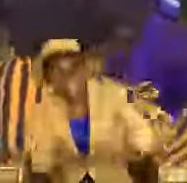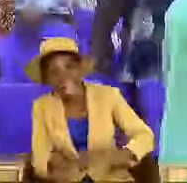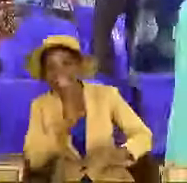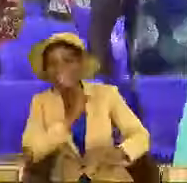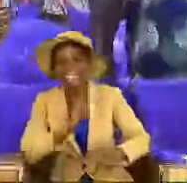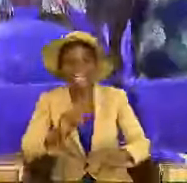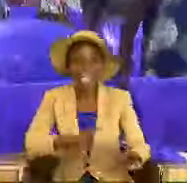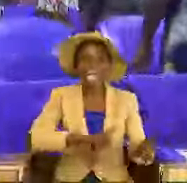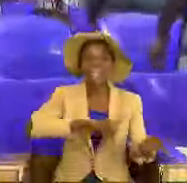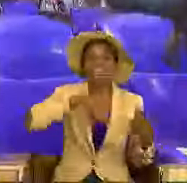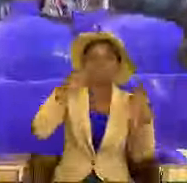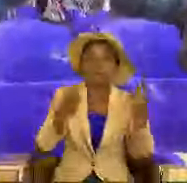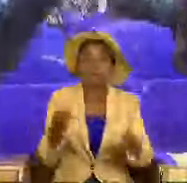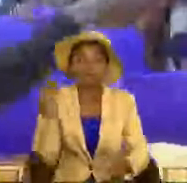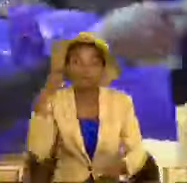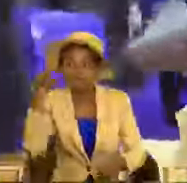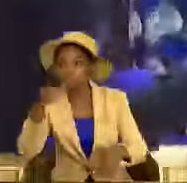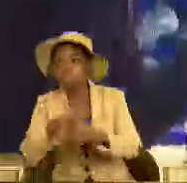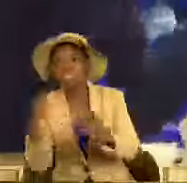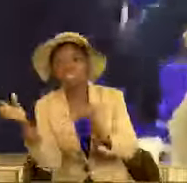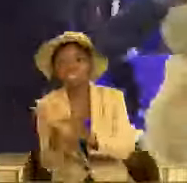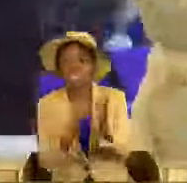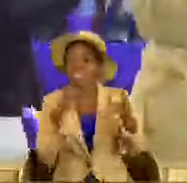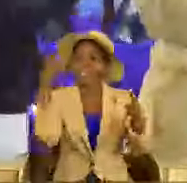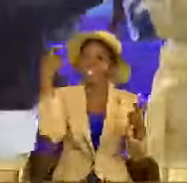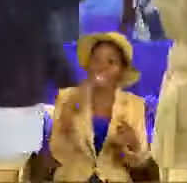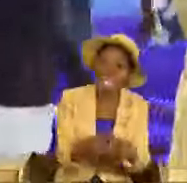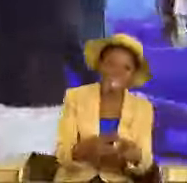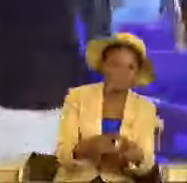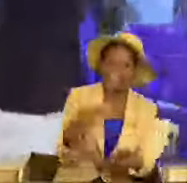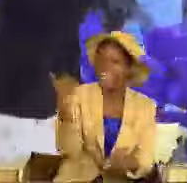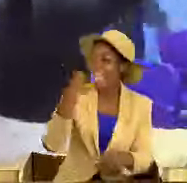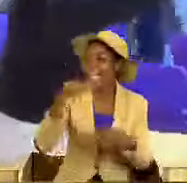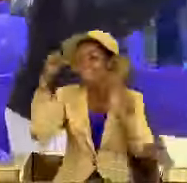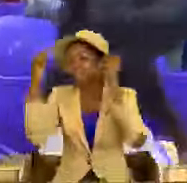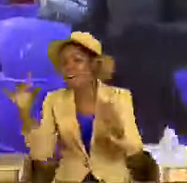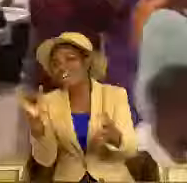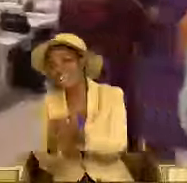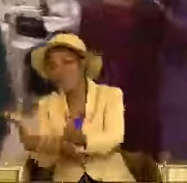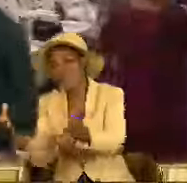people any power that wants to die shall replace you in the